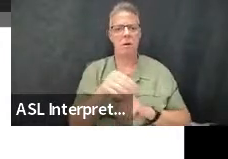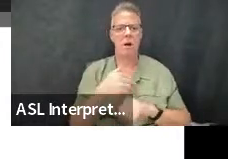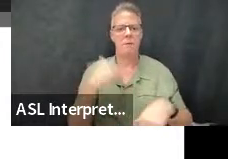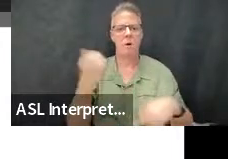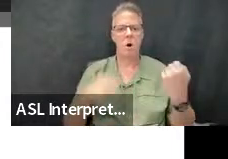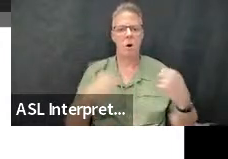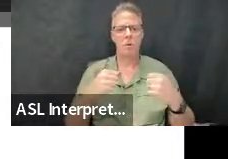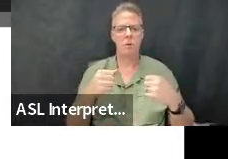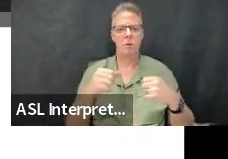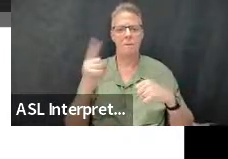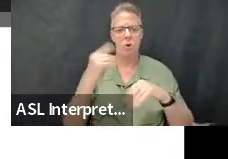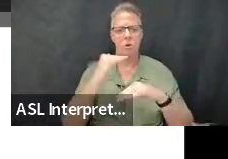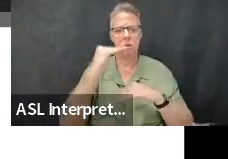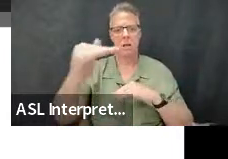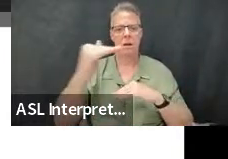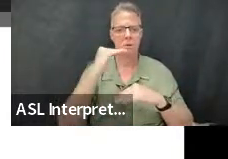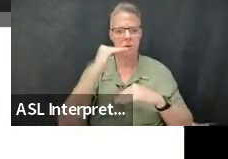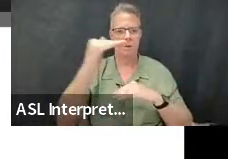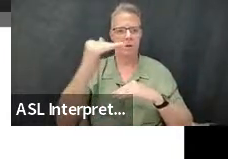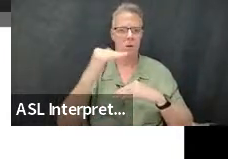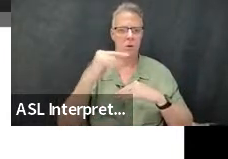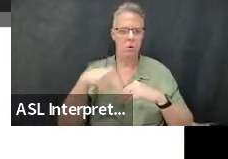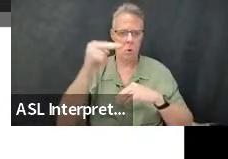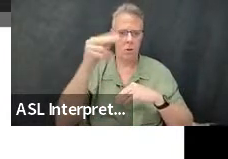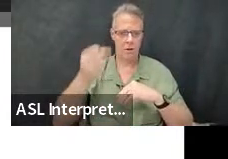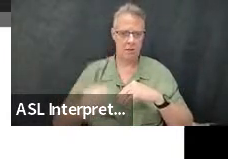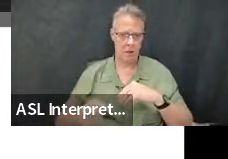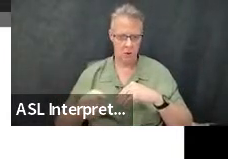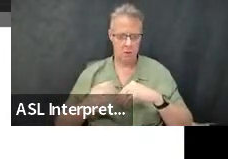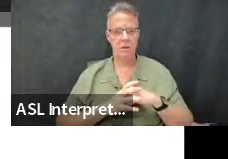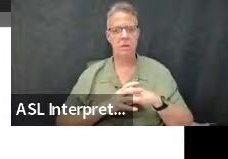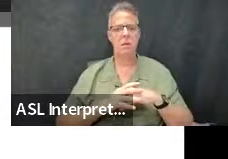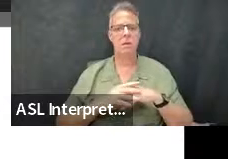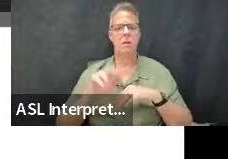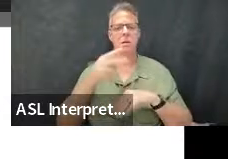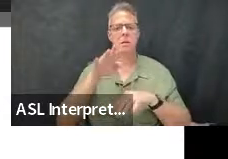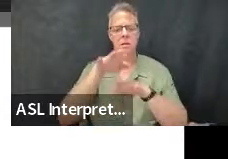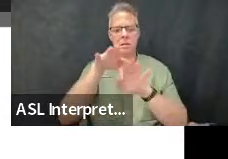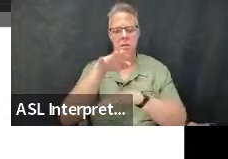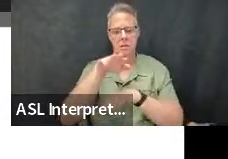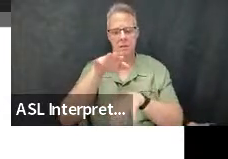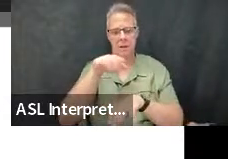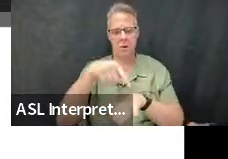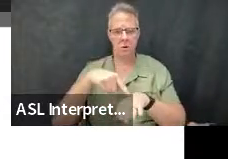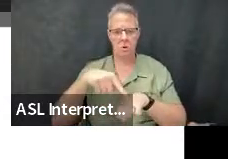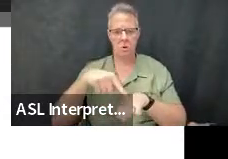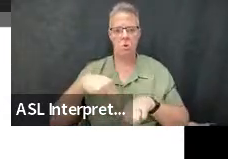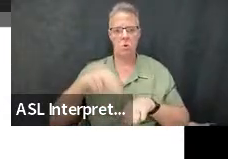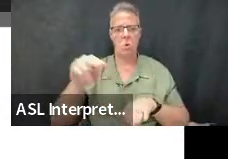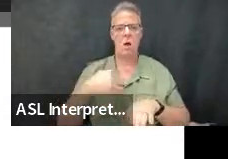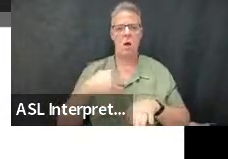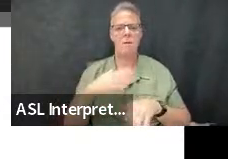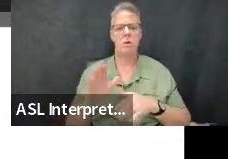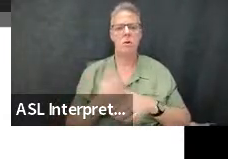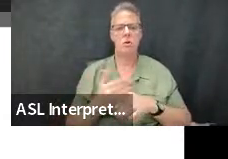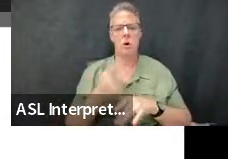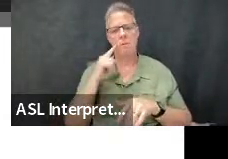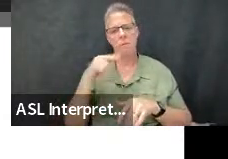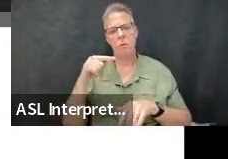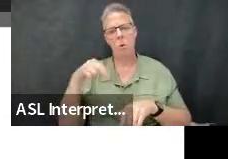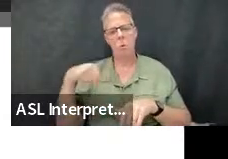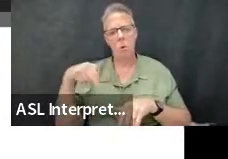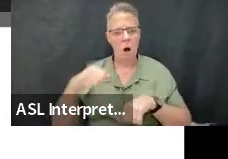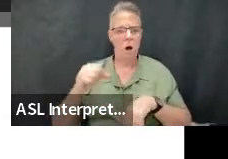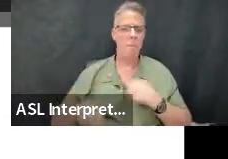automobiles on the first level, northbound and southbound. And the second level going northbound, we have the shared use path for walking, biking,